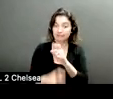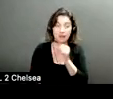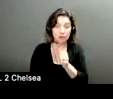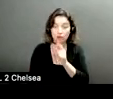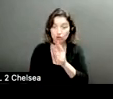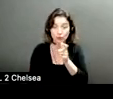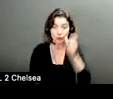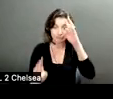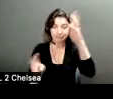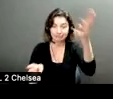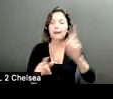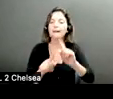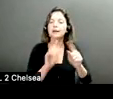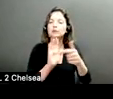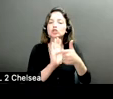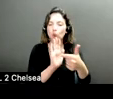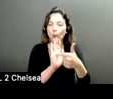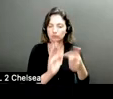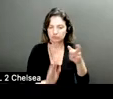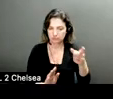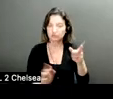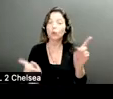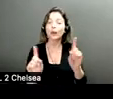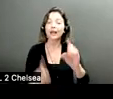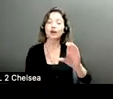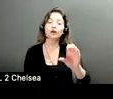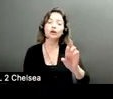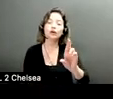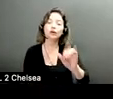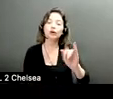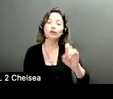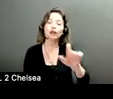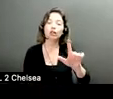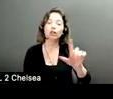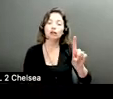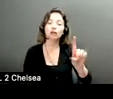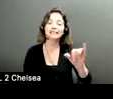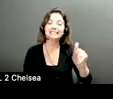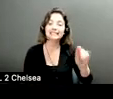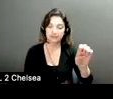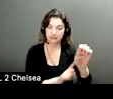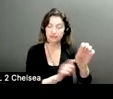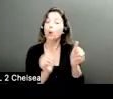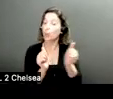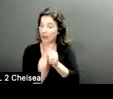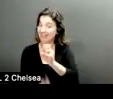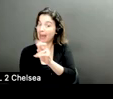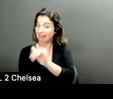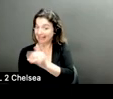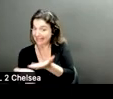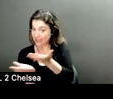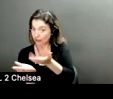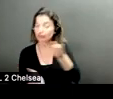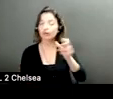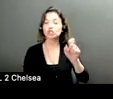was part of at Critical Distance in 2018 that Emily Cook and I believe Sean